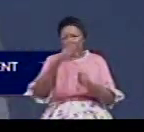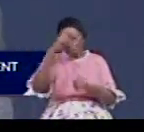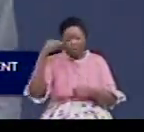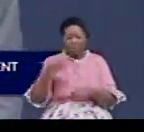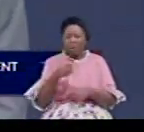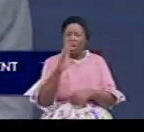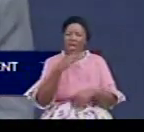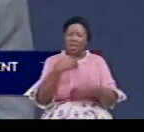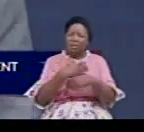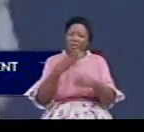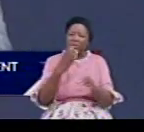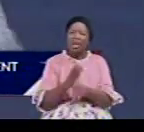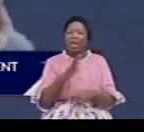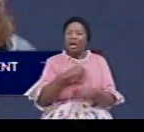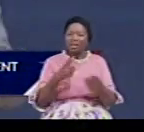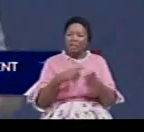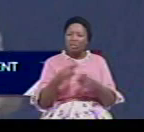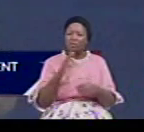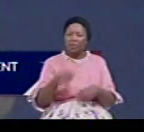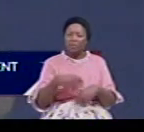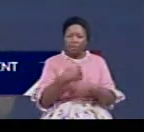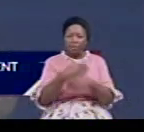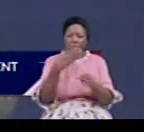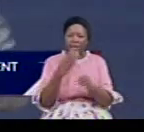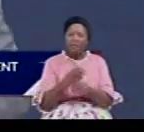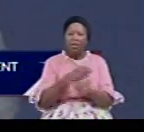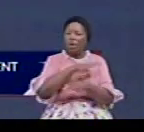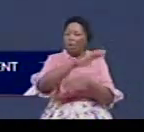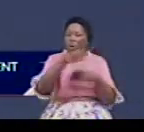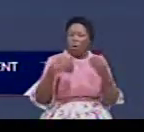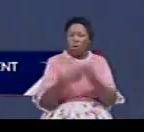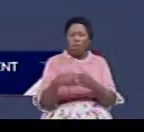beings. He could have created other angels